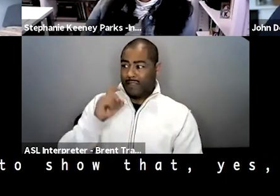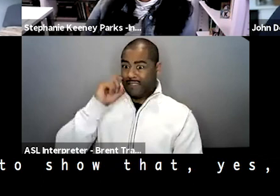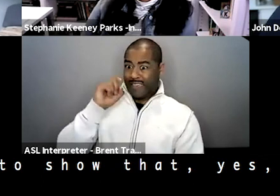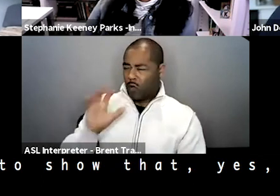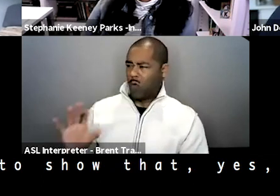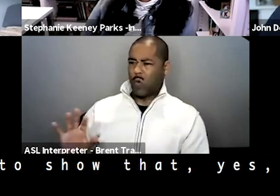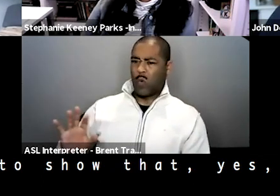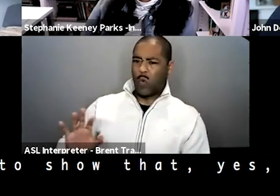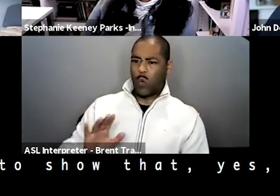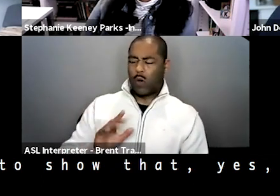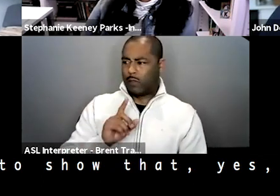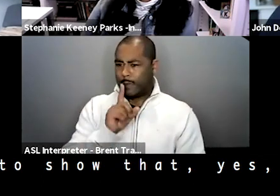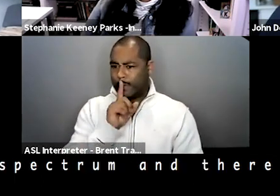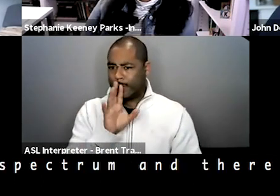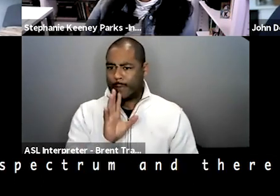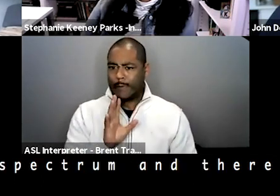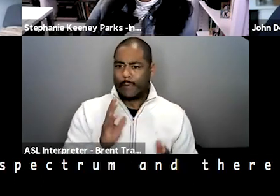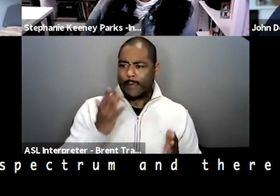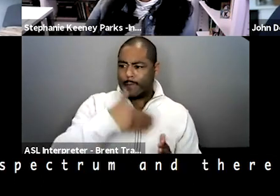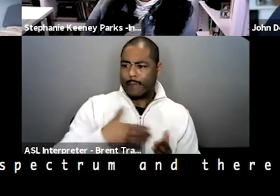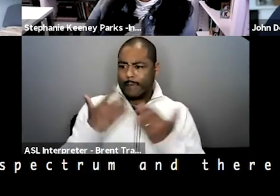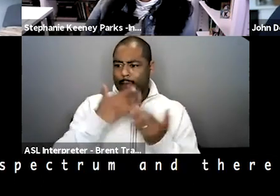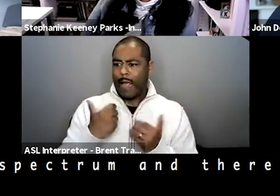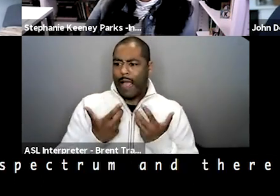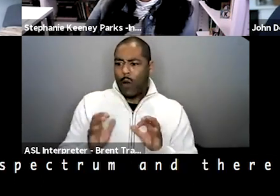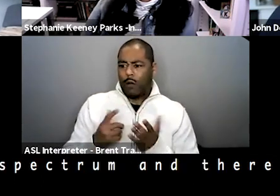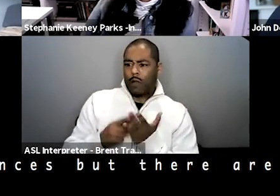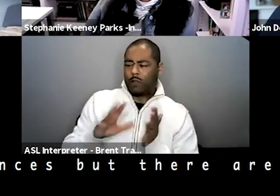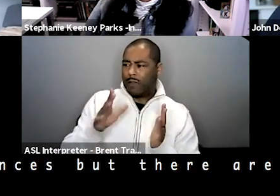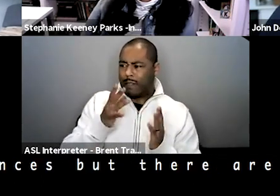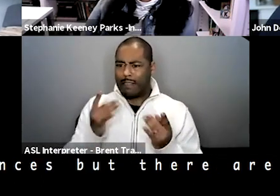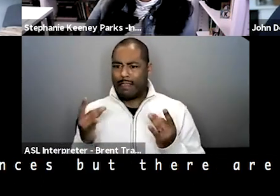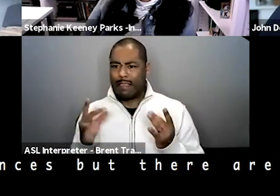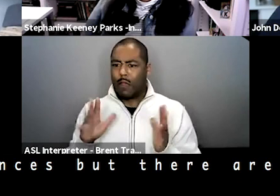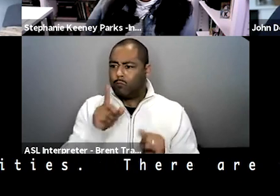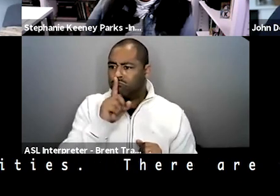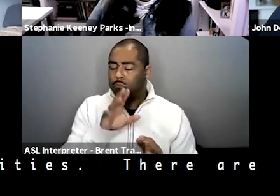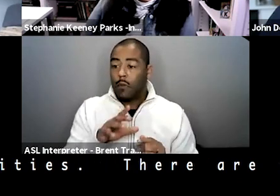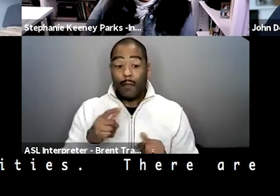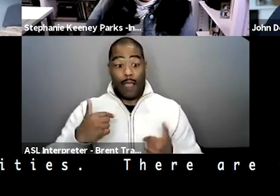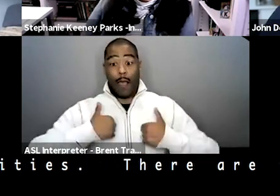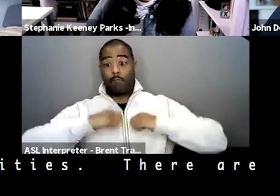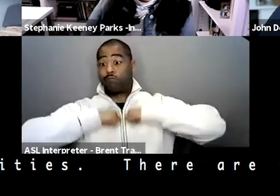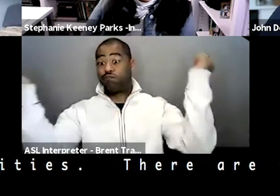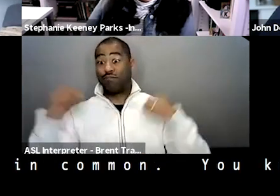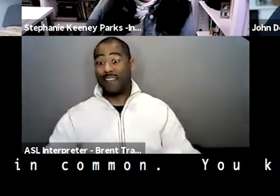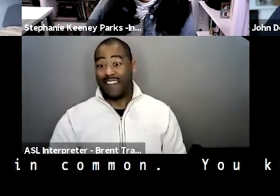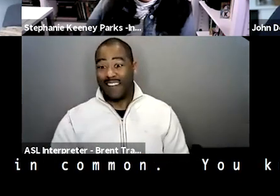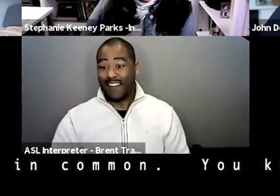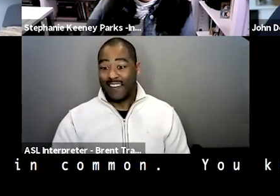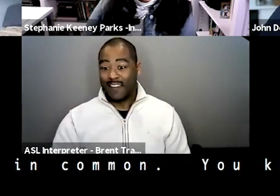show that, yes, I am on the spectrum and there are certainly marked differences, but there's also a lot of similarities. You know, there's also